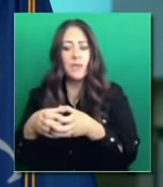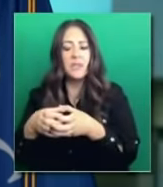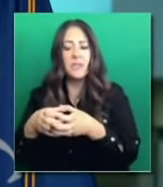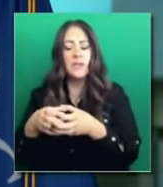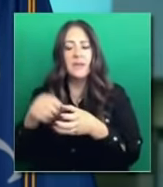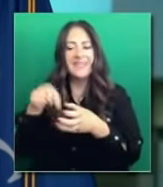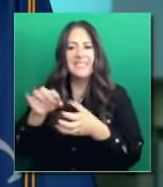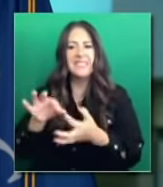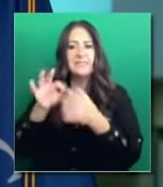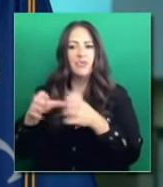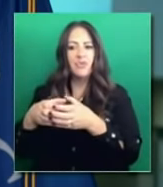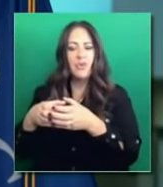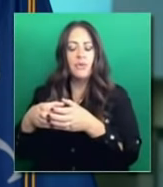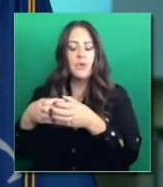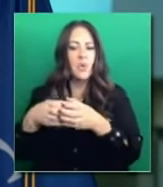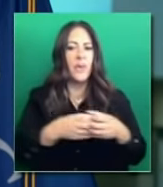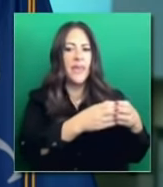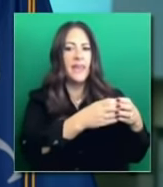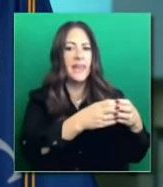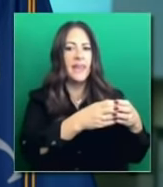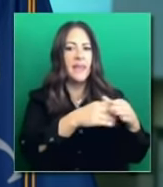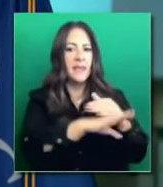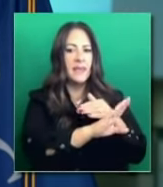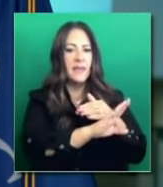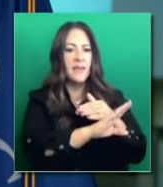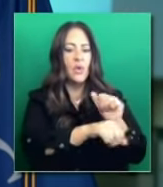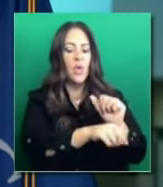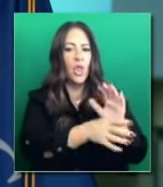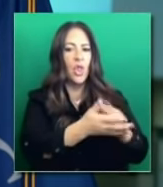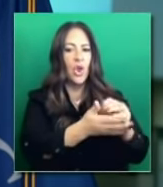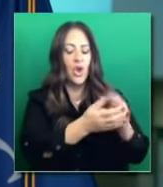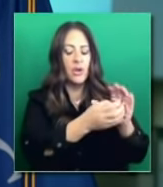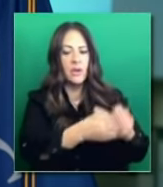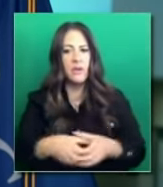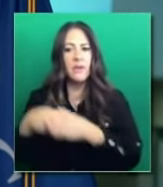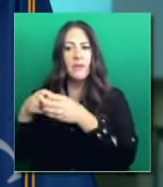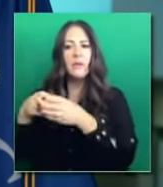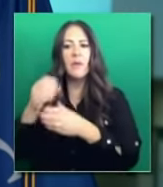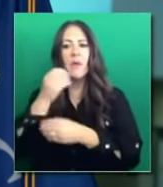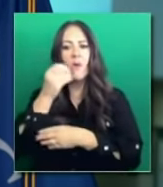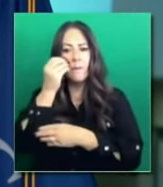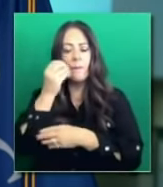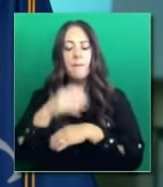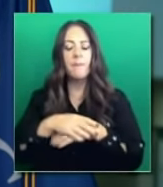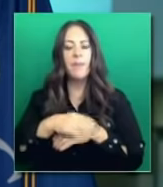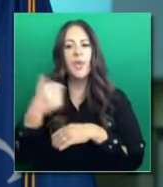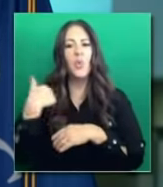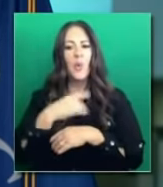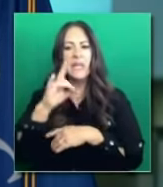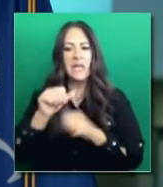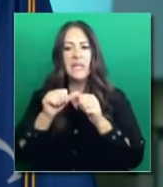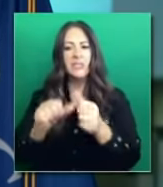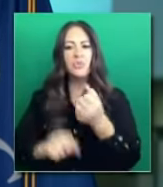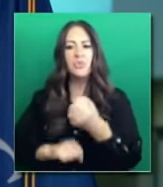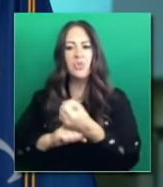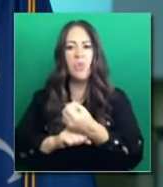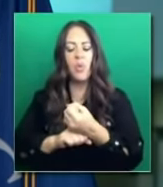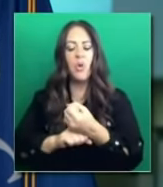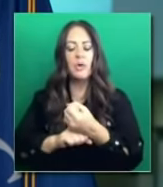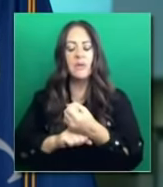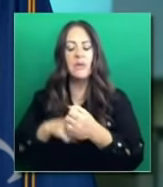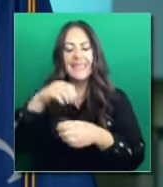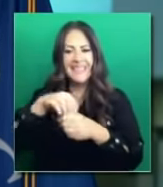since our original guidelines were put out in May. And we've been able to advance that support in a very safe manner.